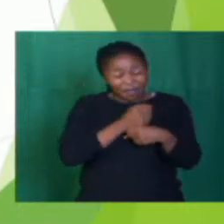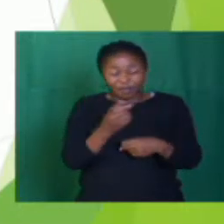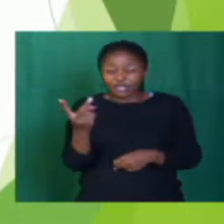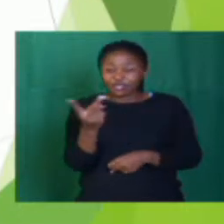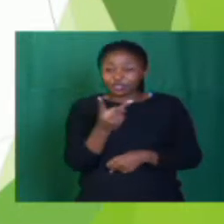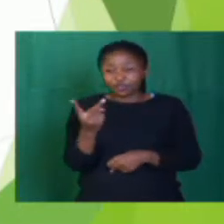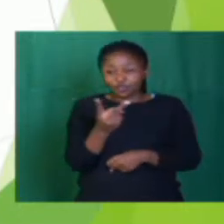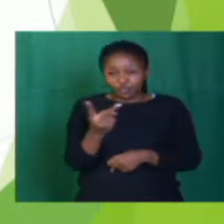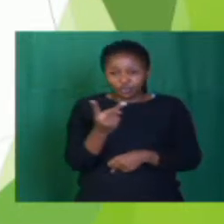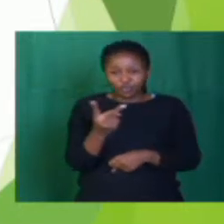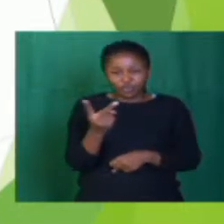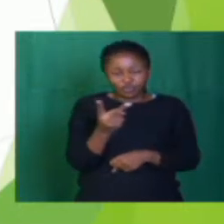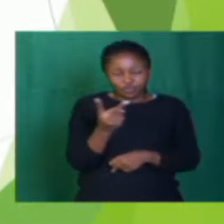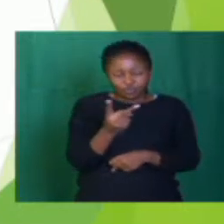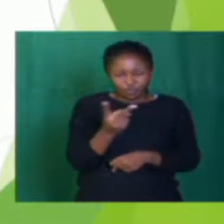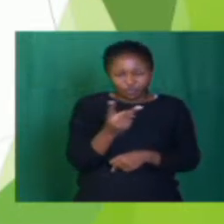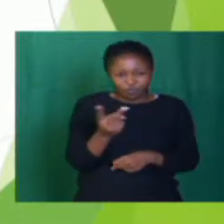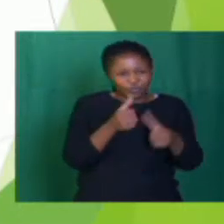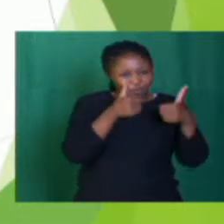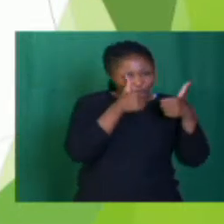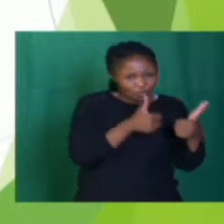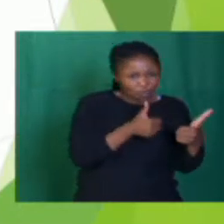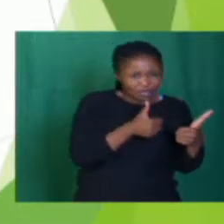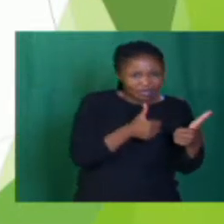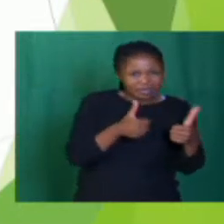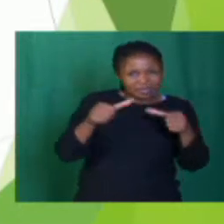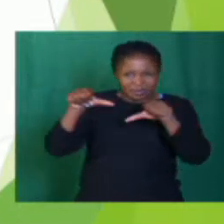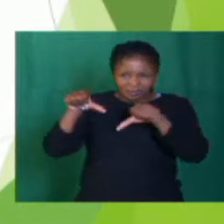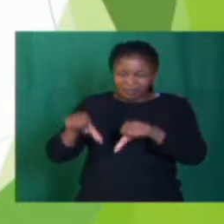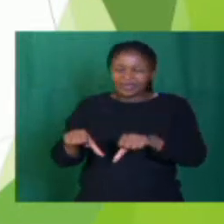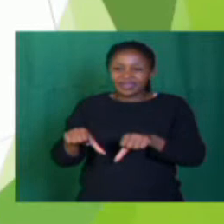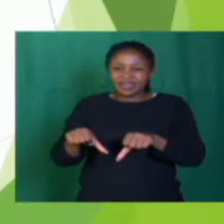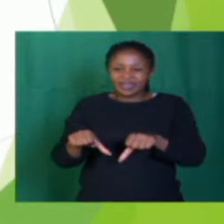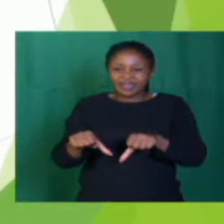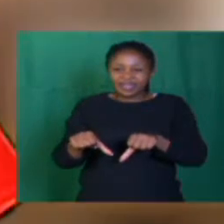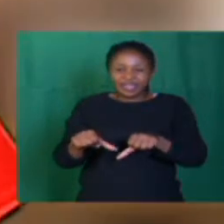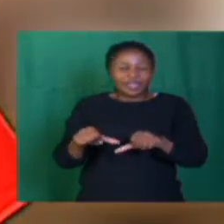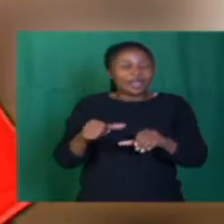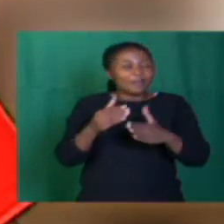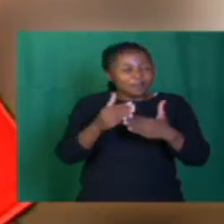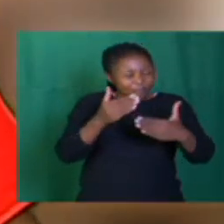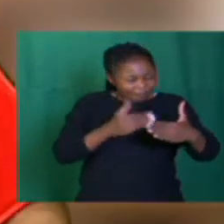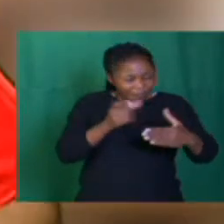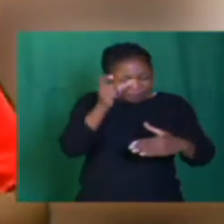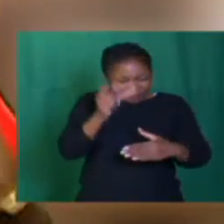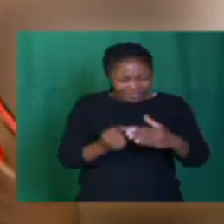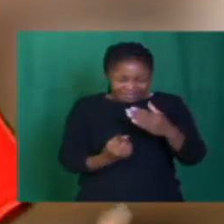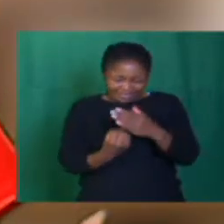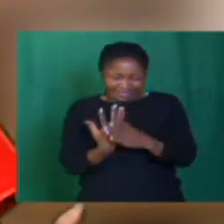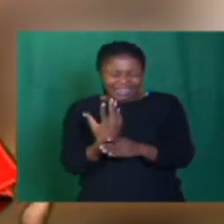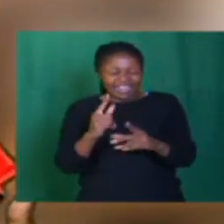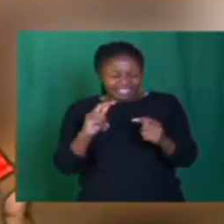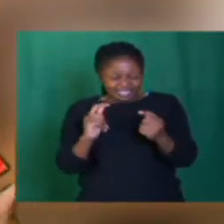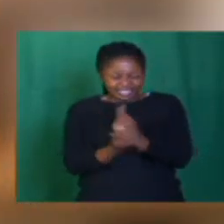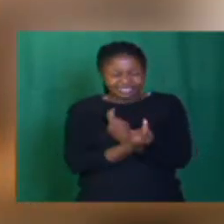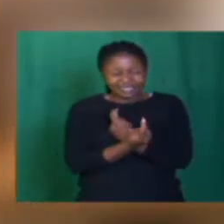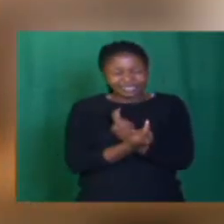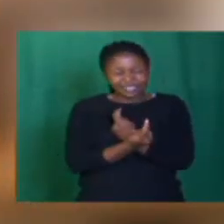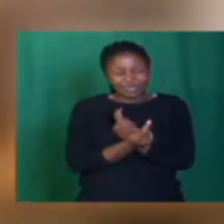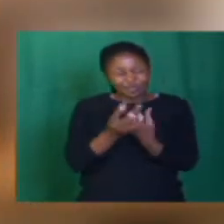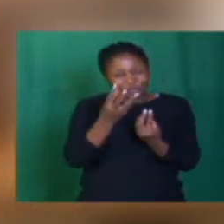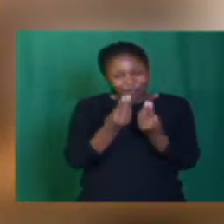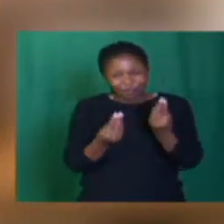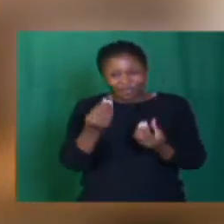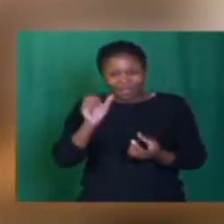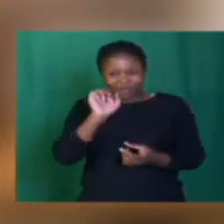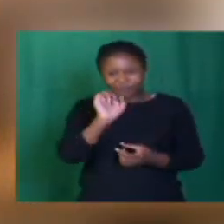making this life-changing decision for their children. It is not committal. I did not